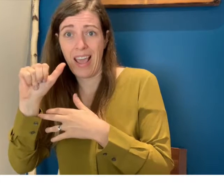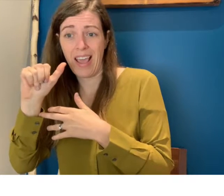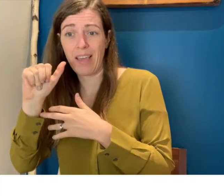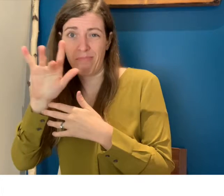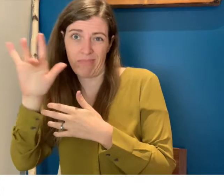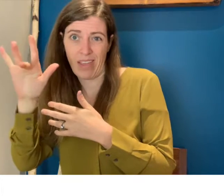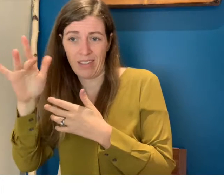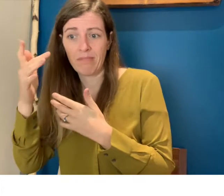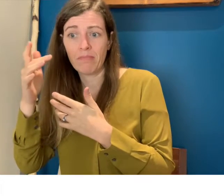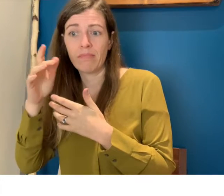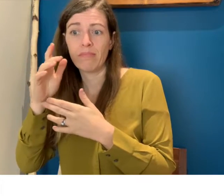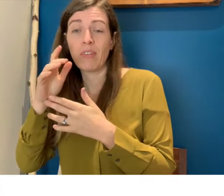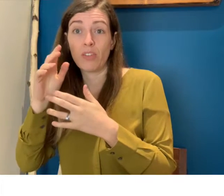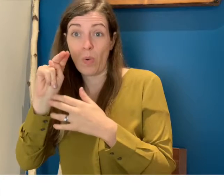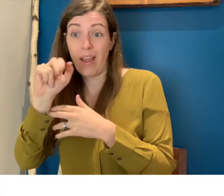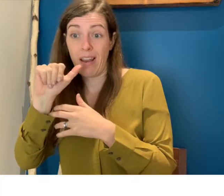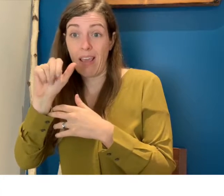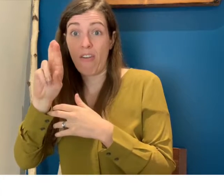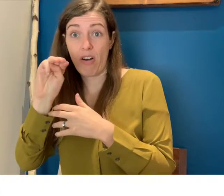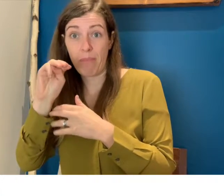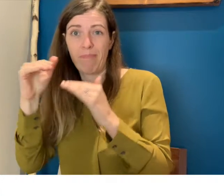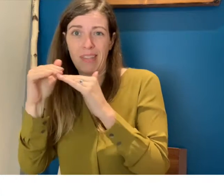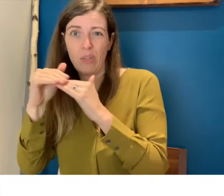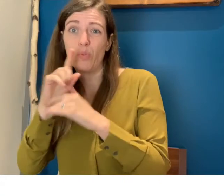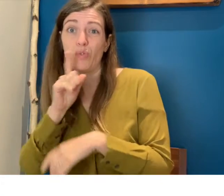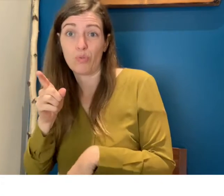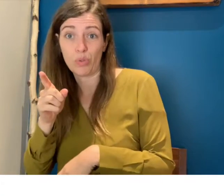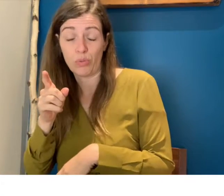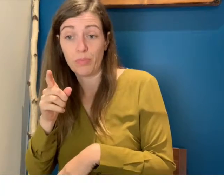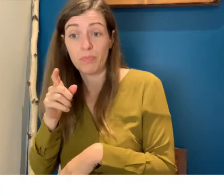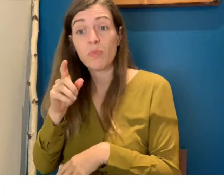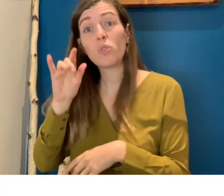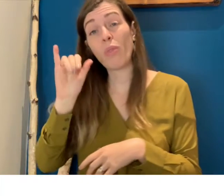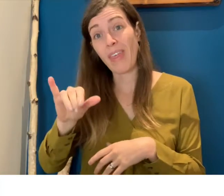NARM, so remove the NAs and set that to be true.